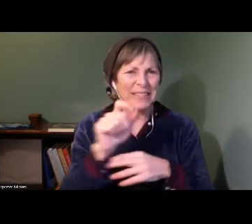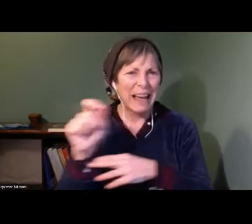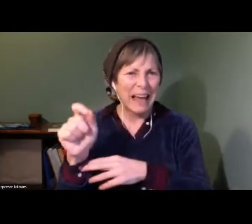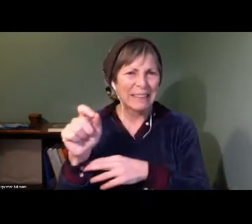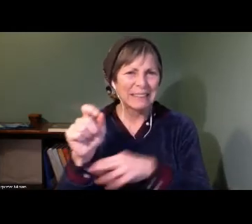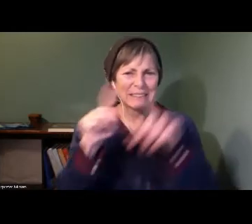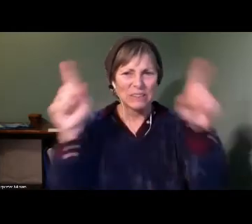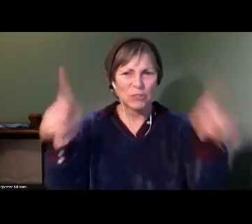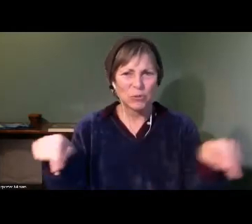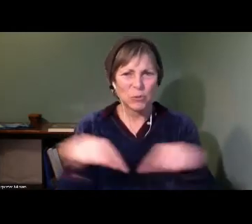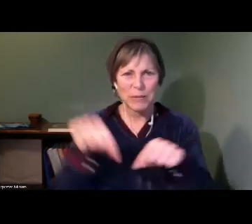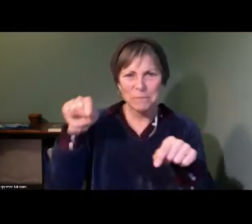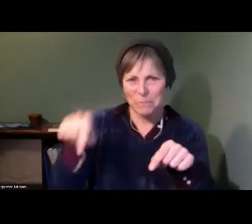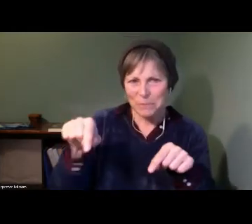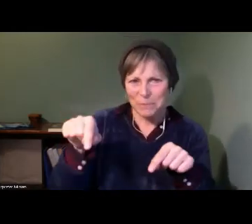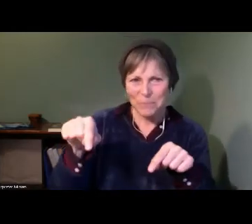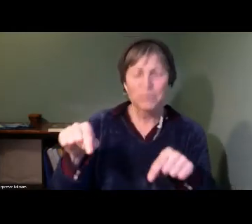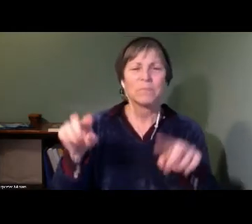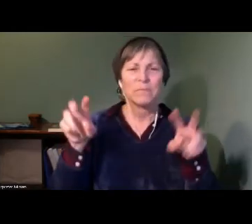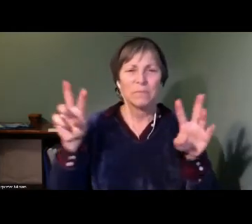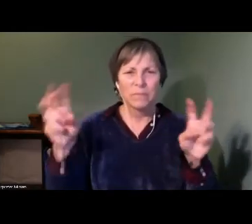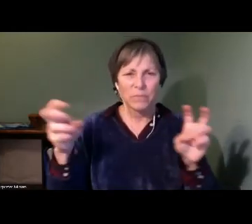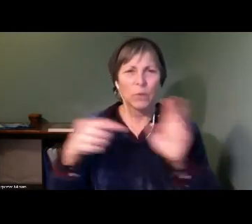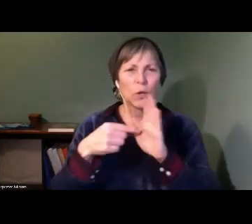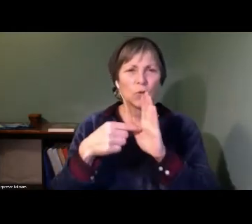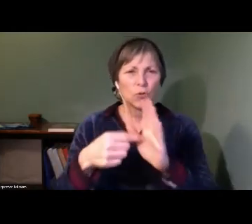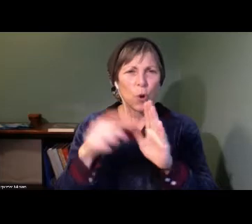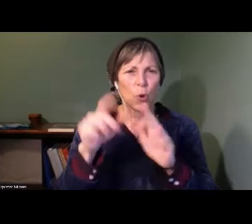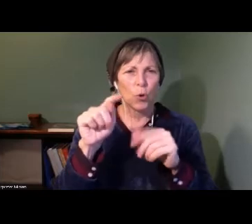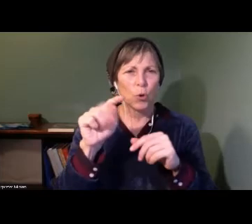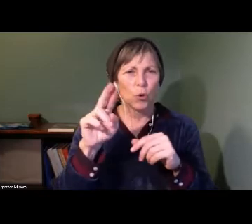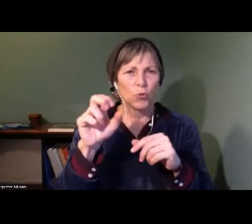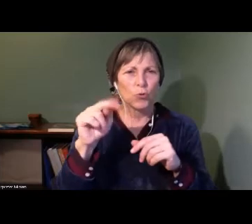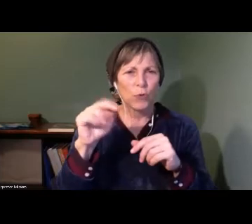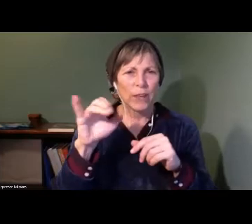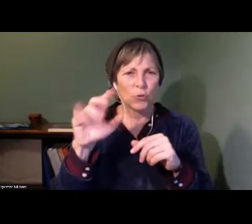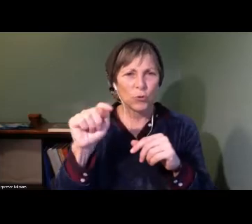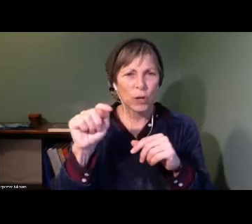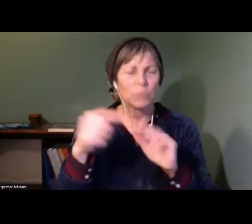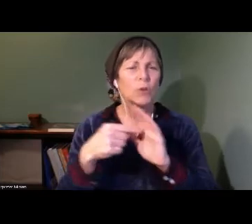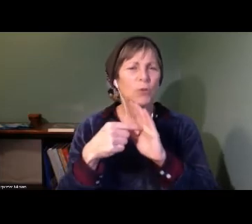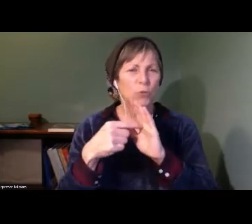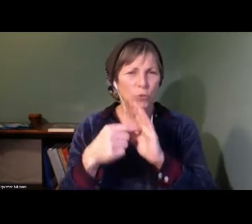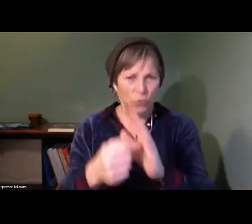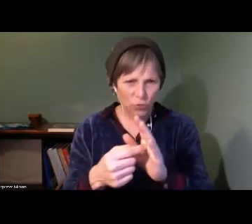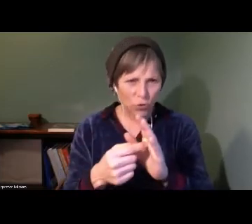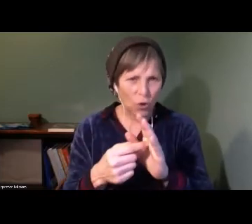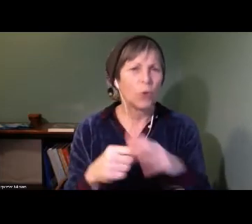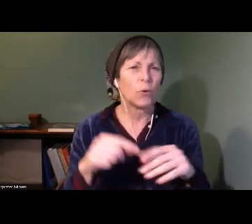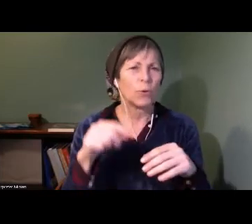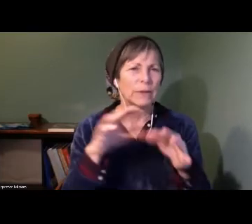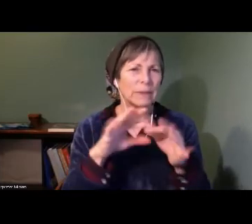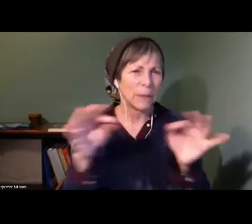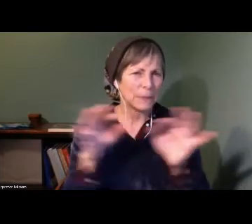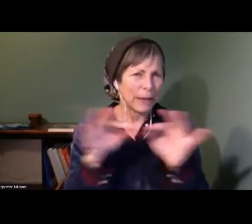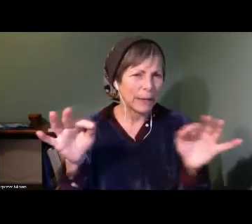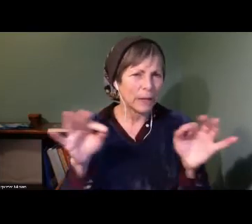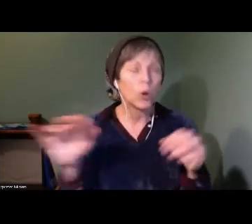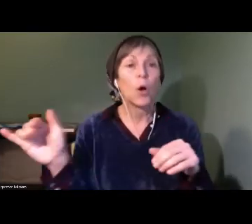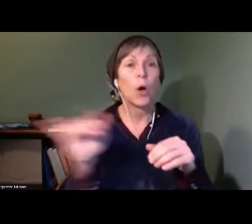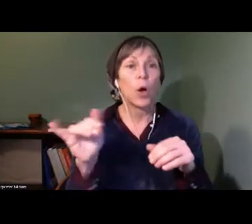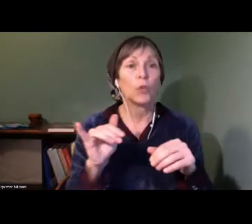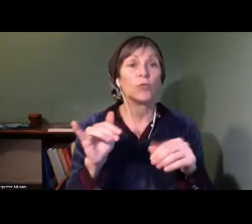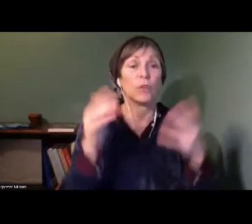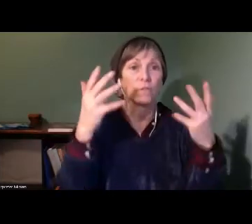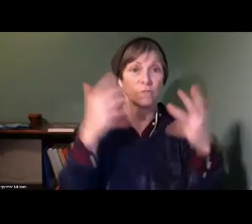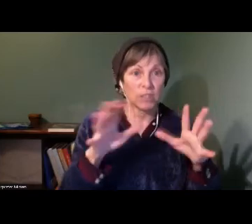screen and selecting show subtitle or show transcript. We are also going to make the live transcript available with the video after this